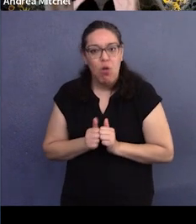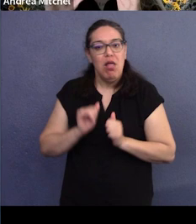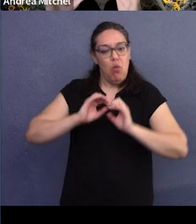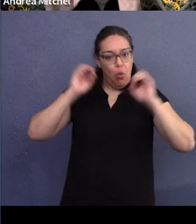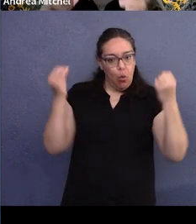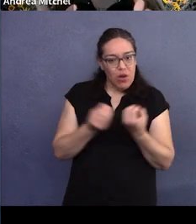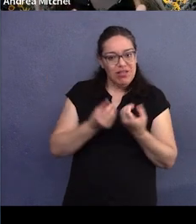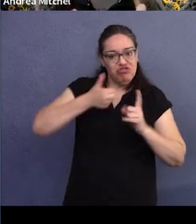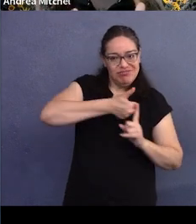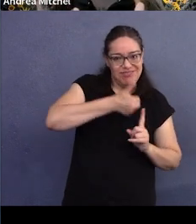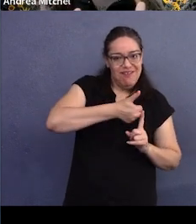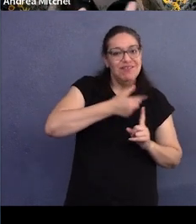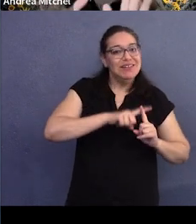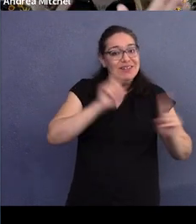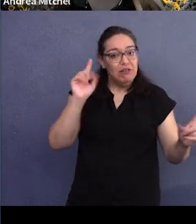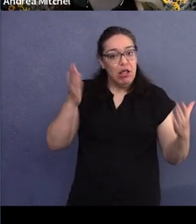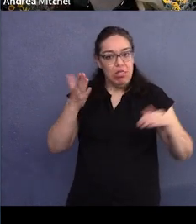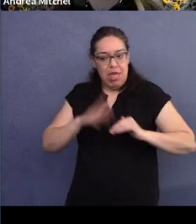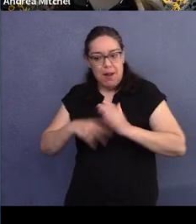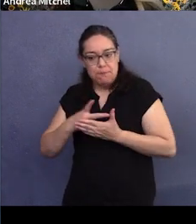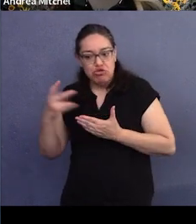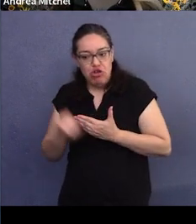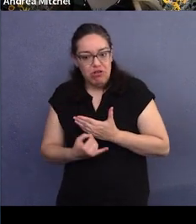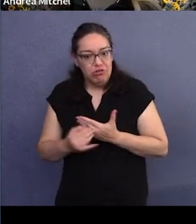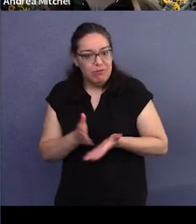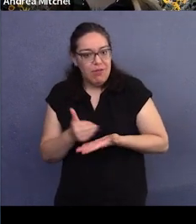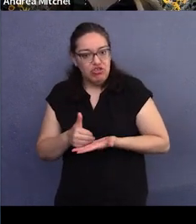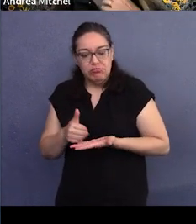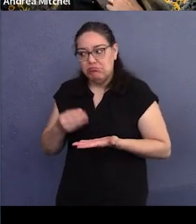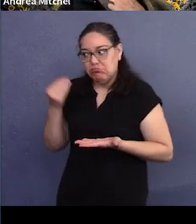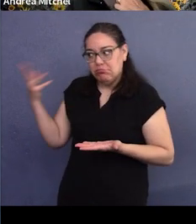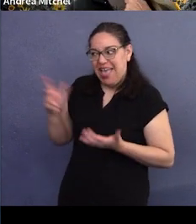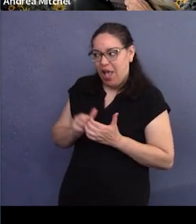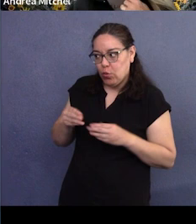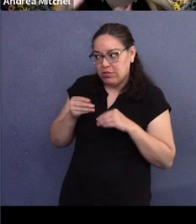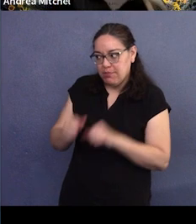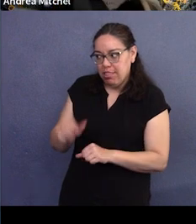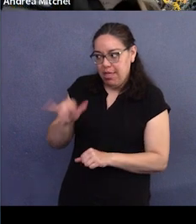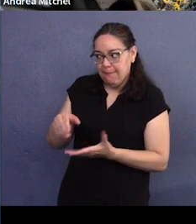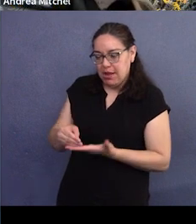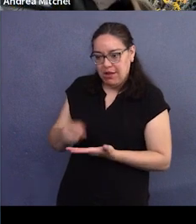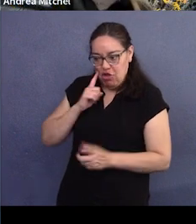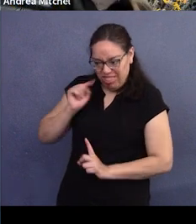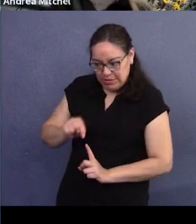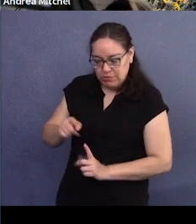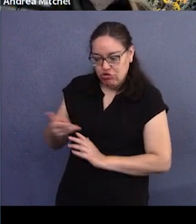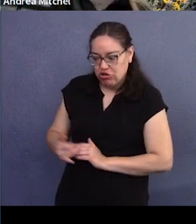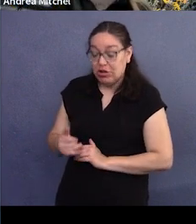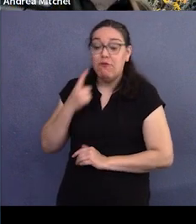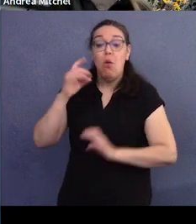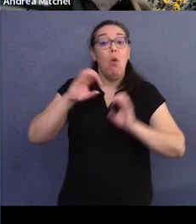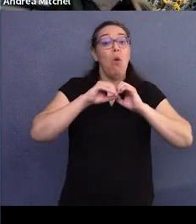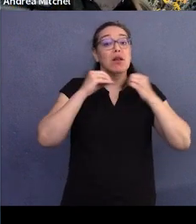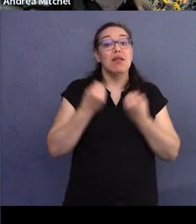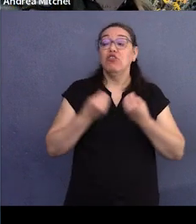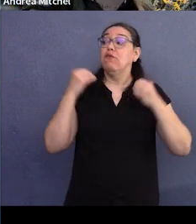difference with a project budget. You're just telling them how you're going to spend it. With an organizational budget, you have to say, okay, this is how we're bringing the money in.